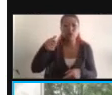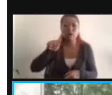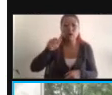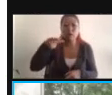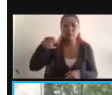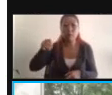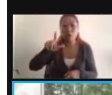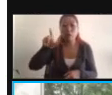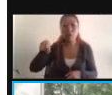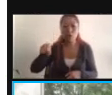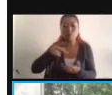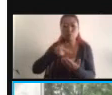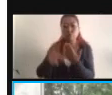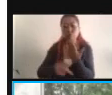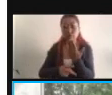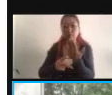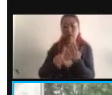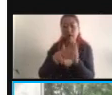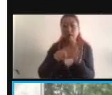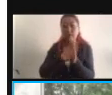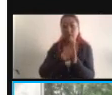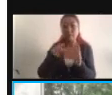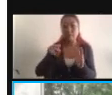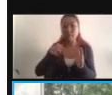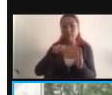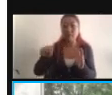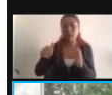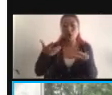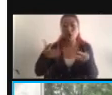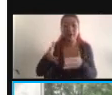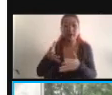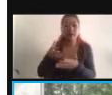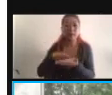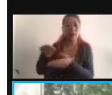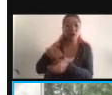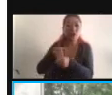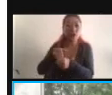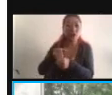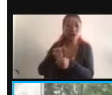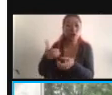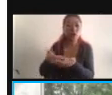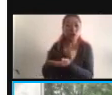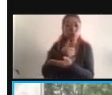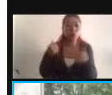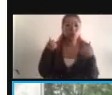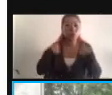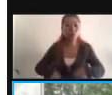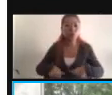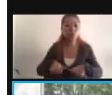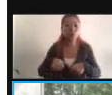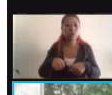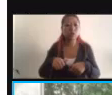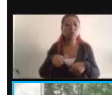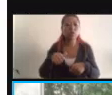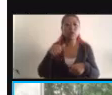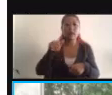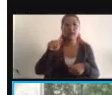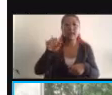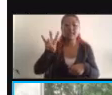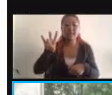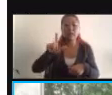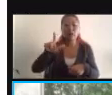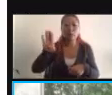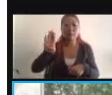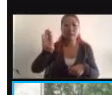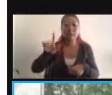which time NASA had already procured the new suit, the Apollo A7LB, that is the lunar walking suit, which